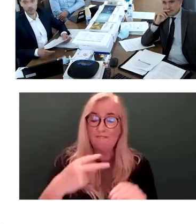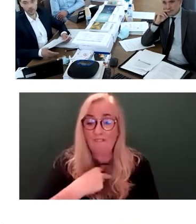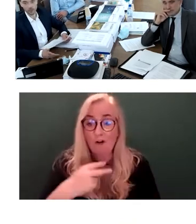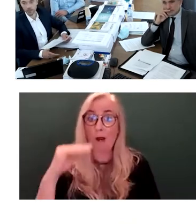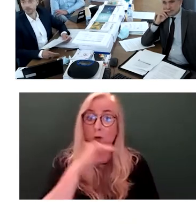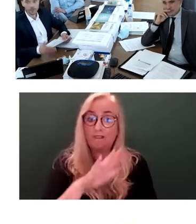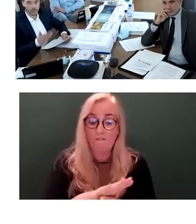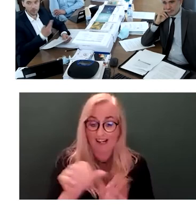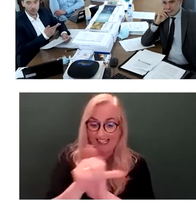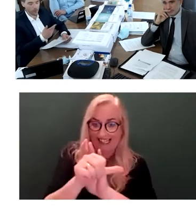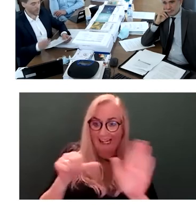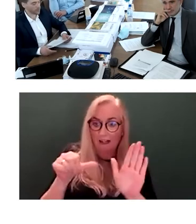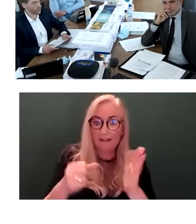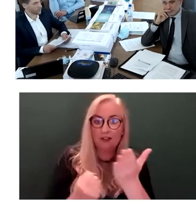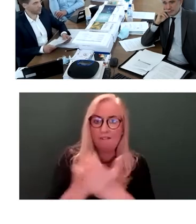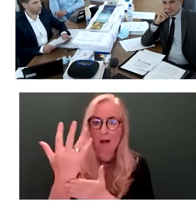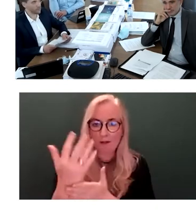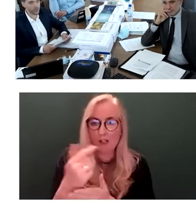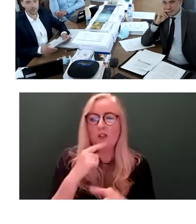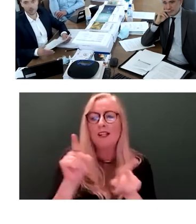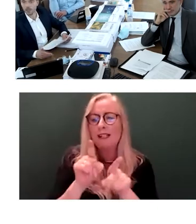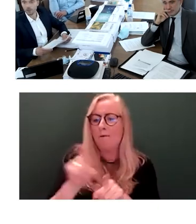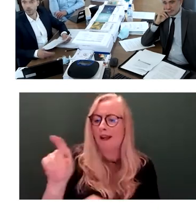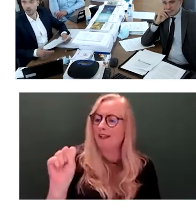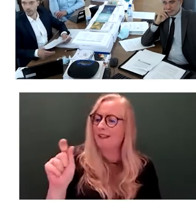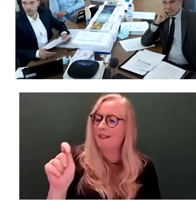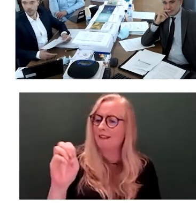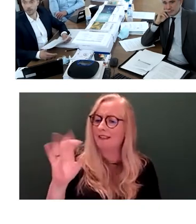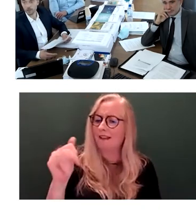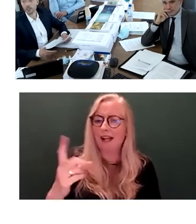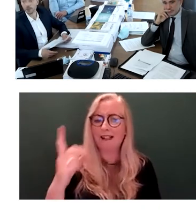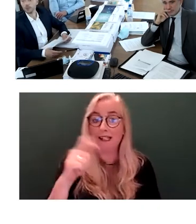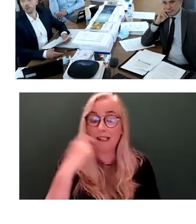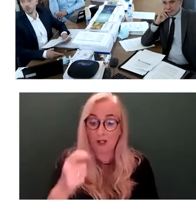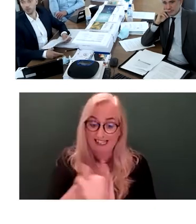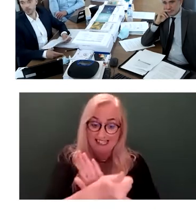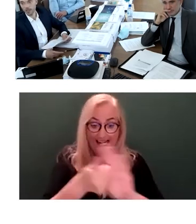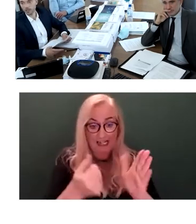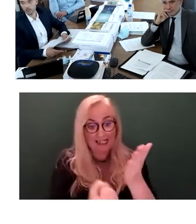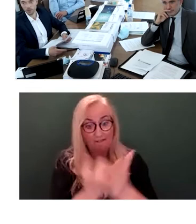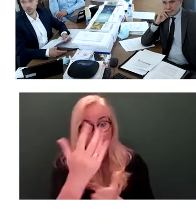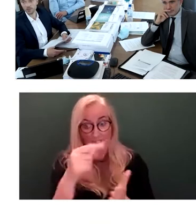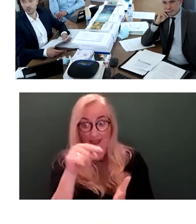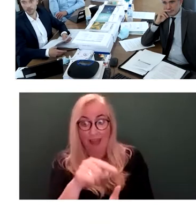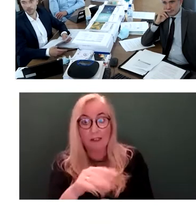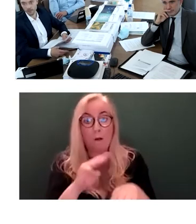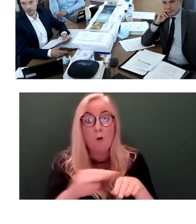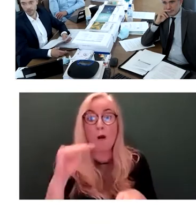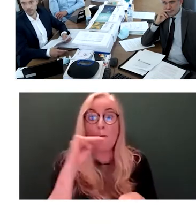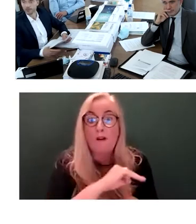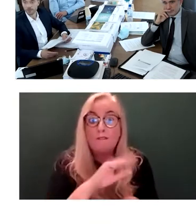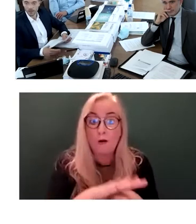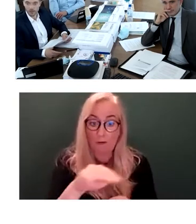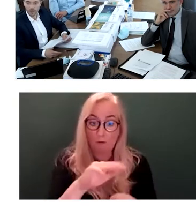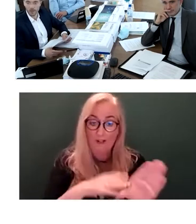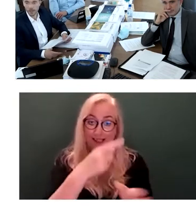skill development. And let me refer back to what Stefano presented. We know that skill development is all the more important, actually, for persons with